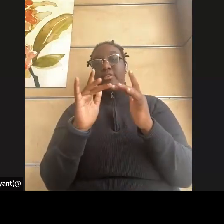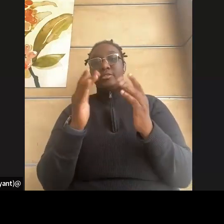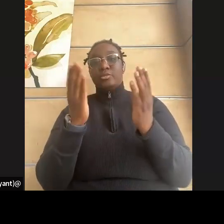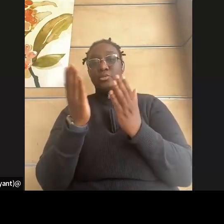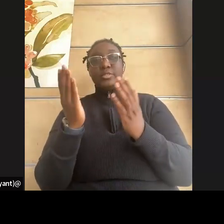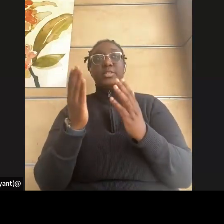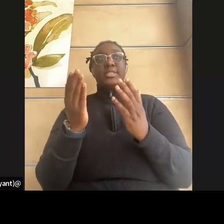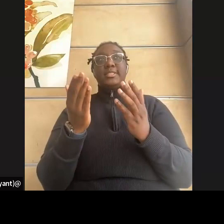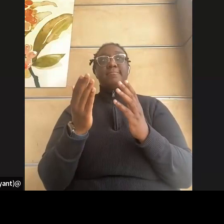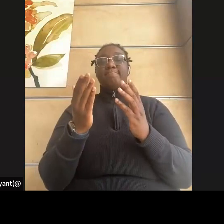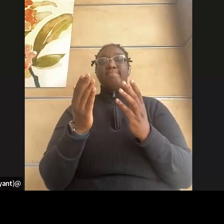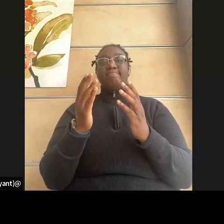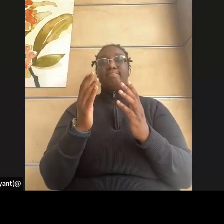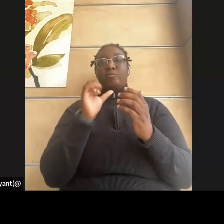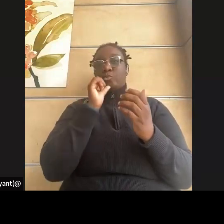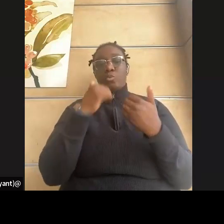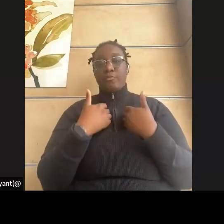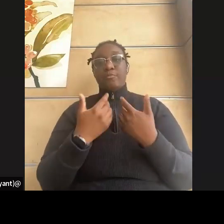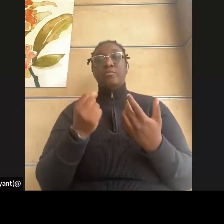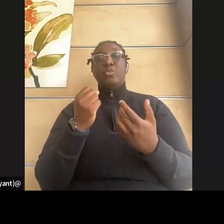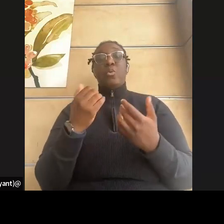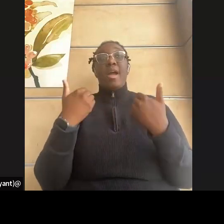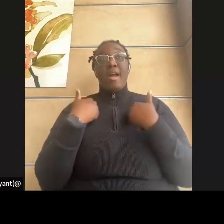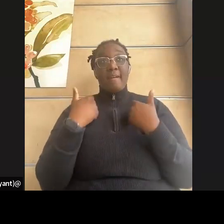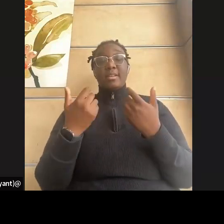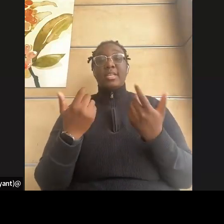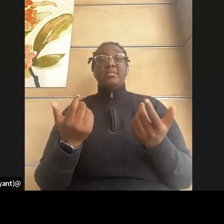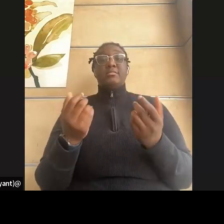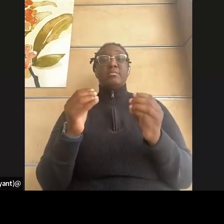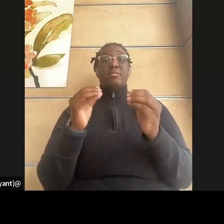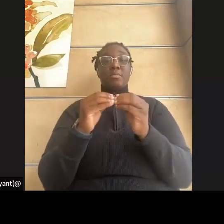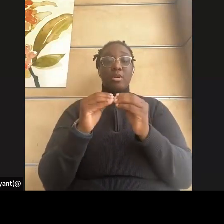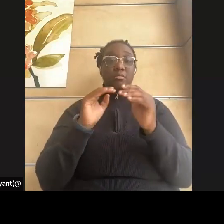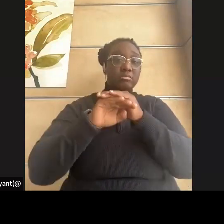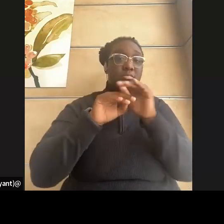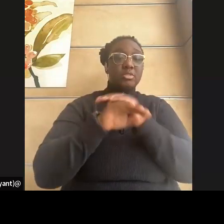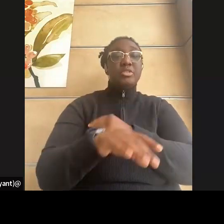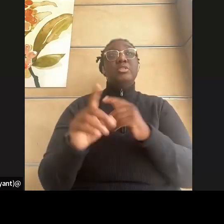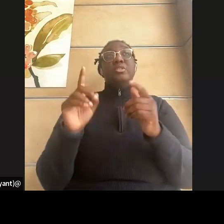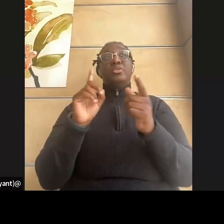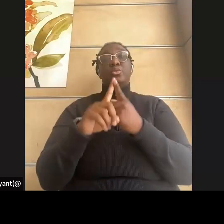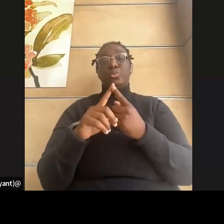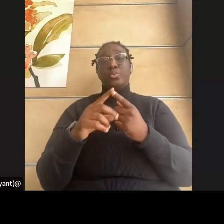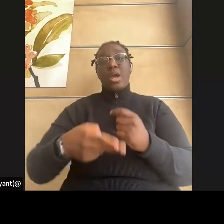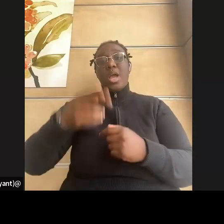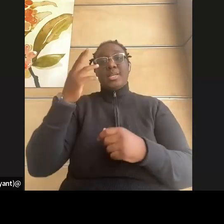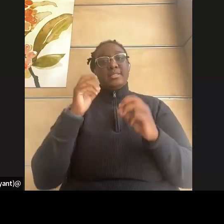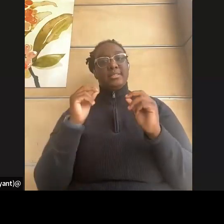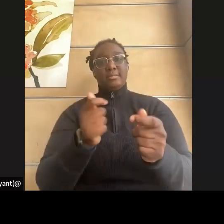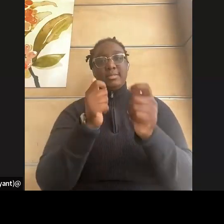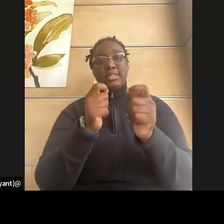Having an expanded connection to affordable high-speed internet in these outlying areas, which are about 30 to